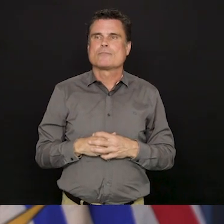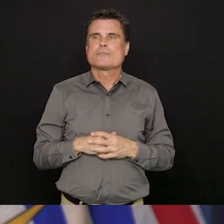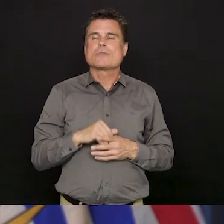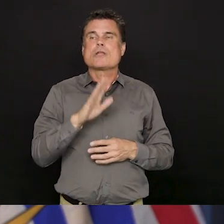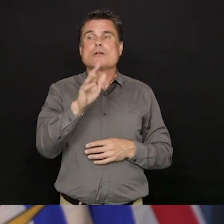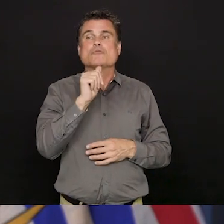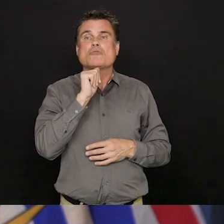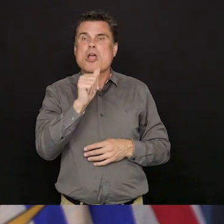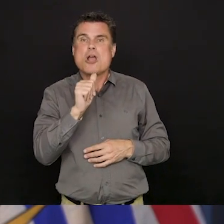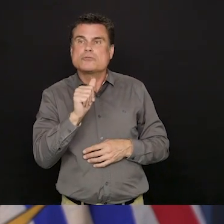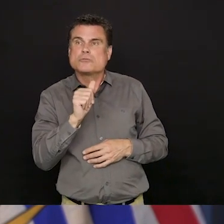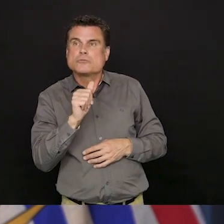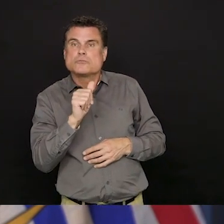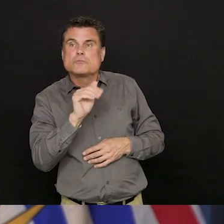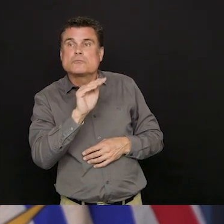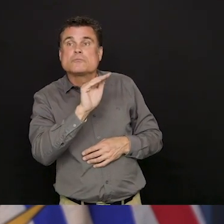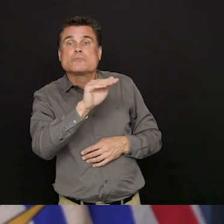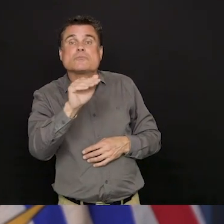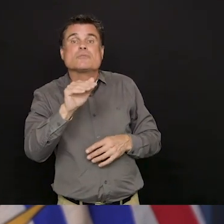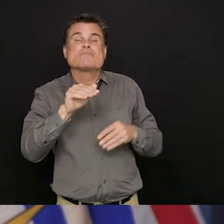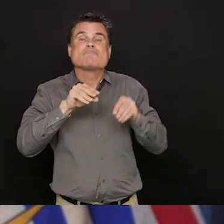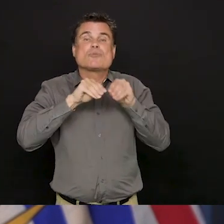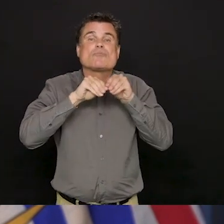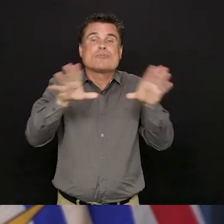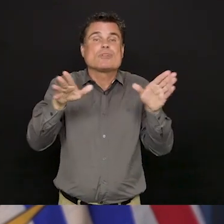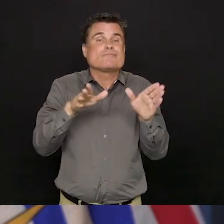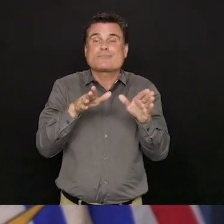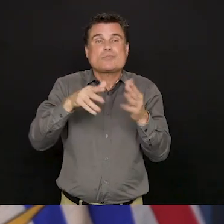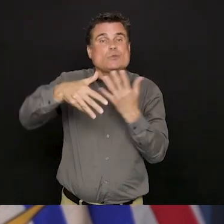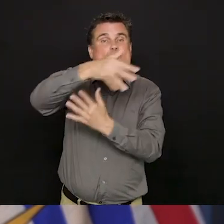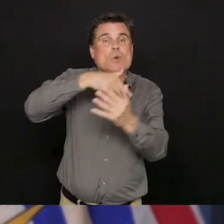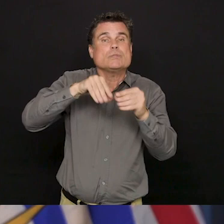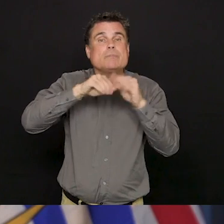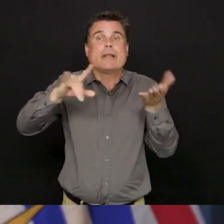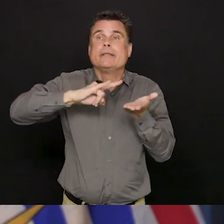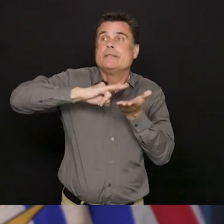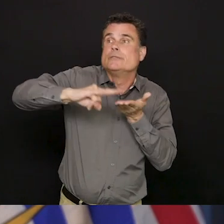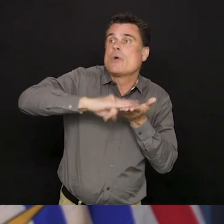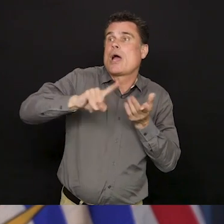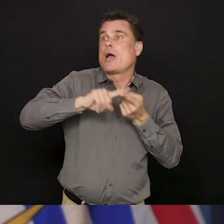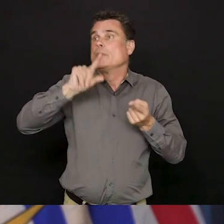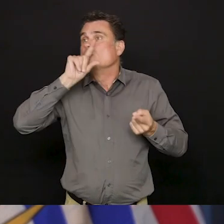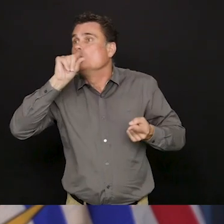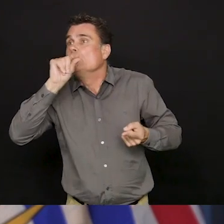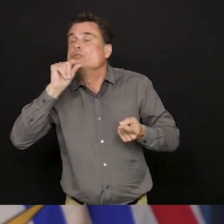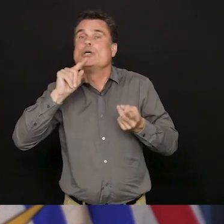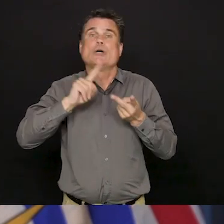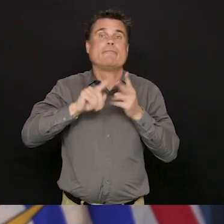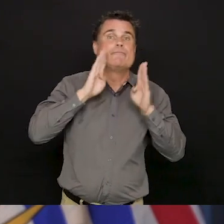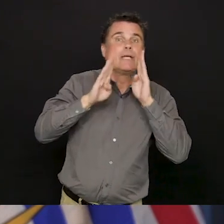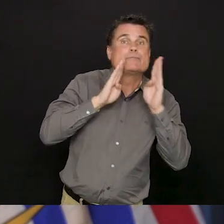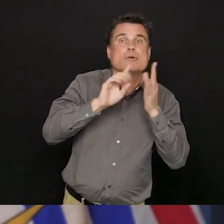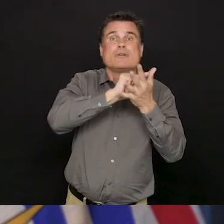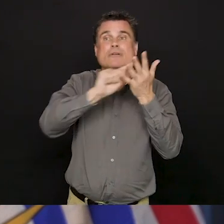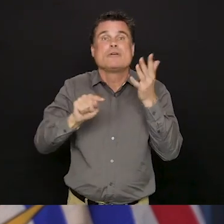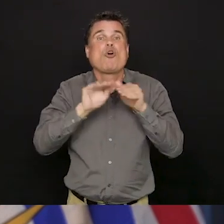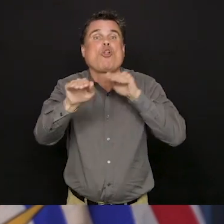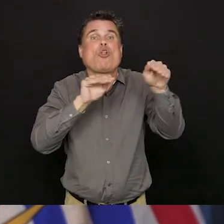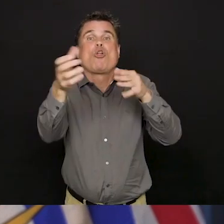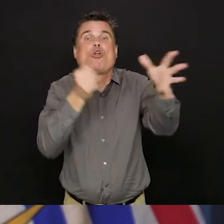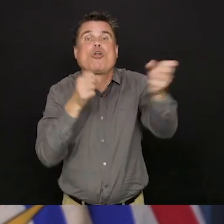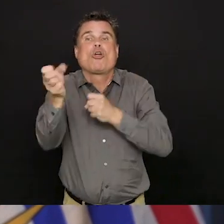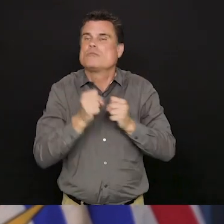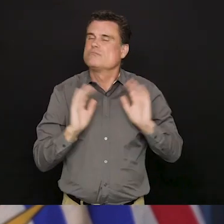different source, so from community blood samples that were taken for other reasons, and there's a way we can do that. So we